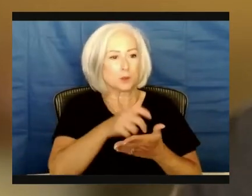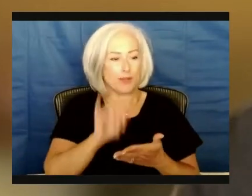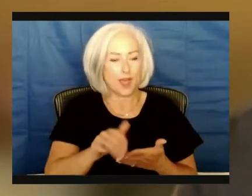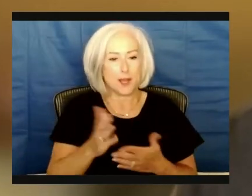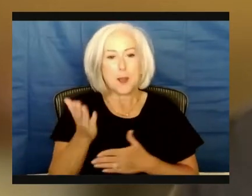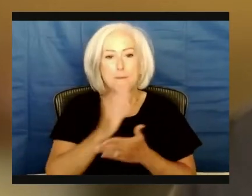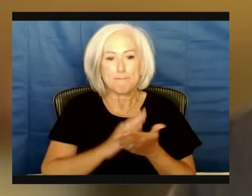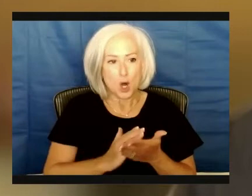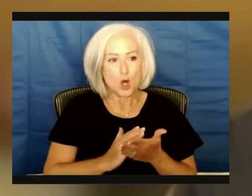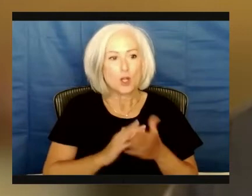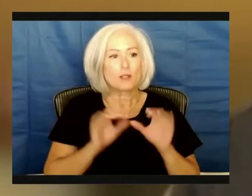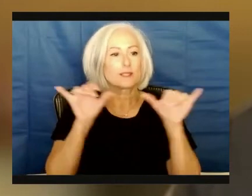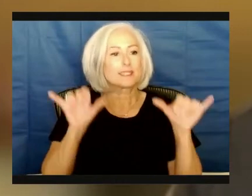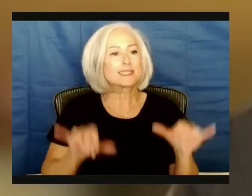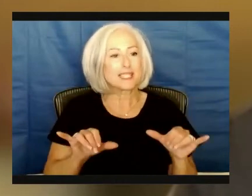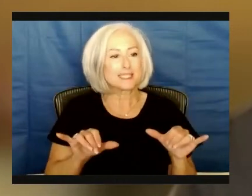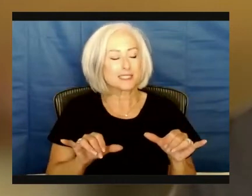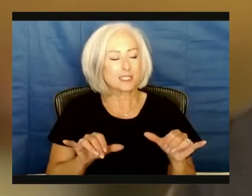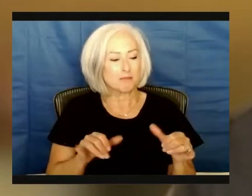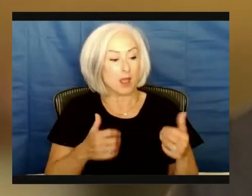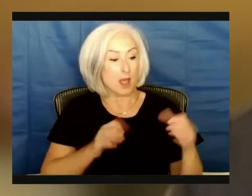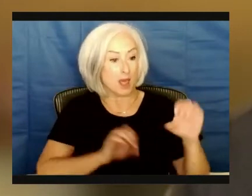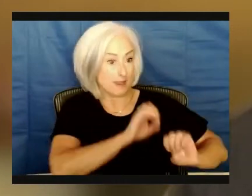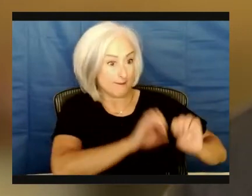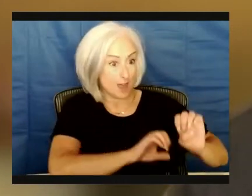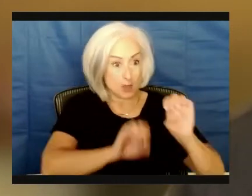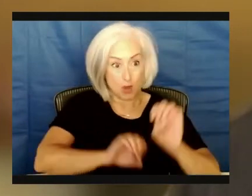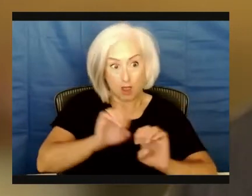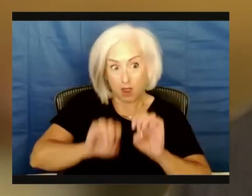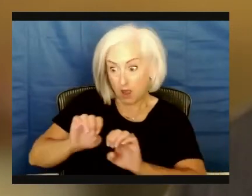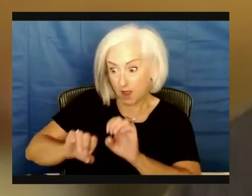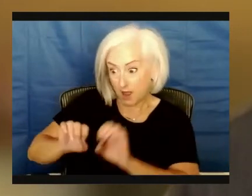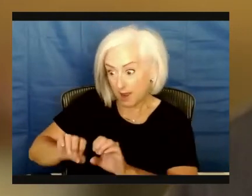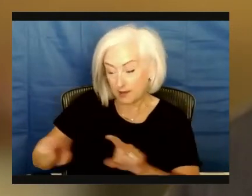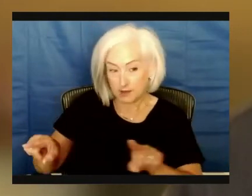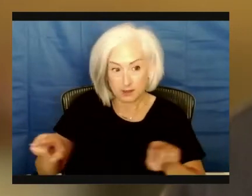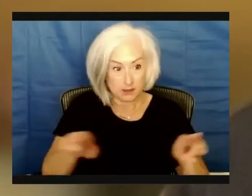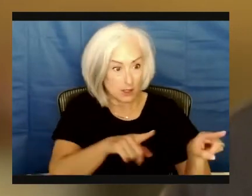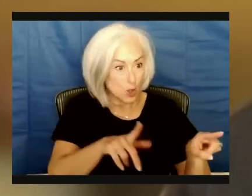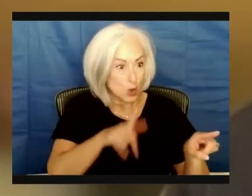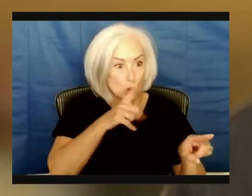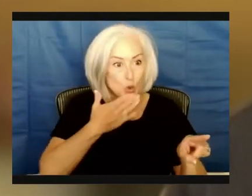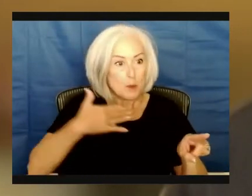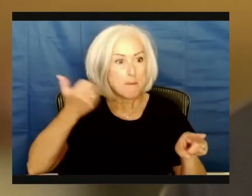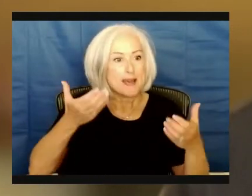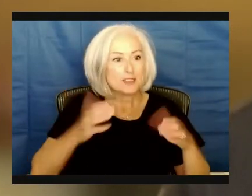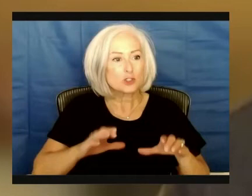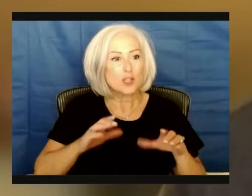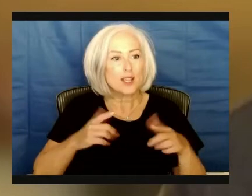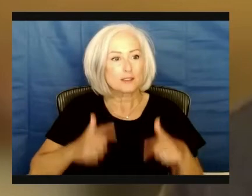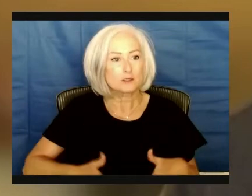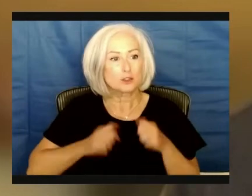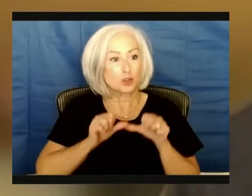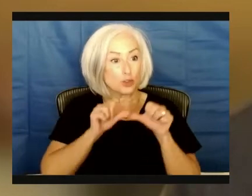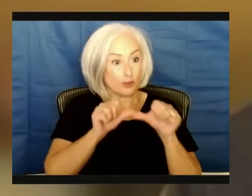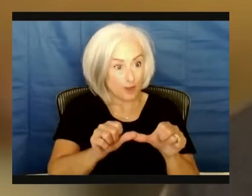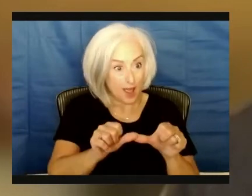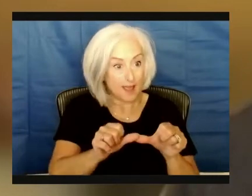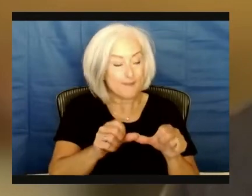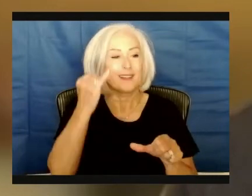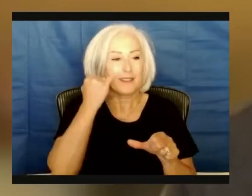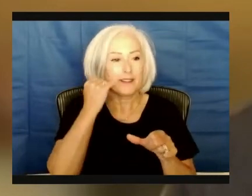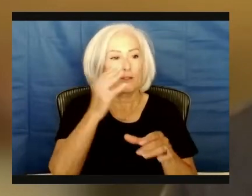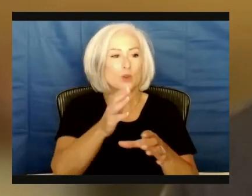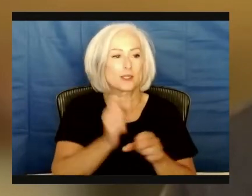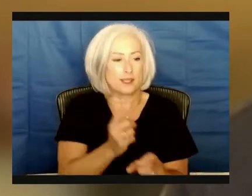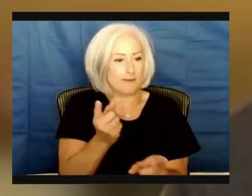and evaluating the patients and determining who has the best chance at survival, given that they can receive the critical care and